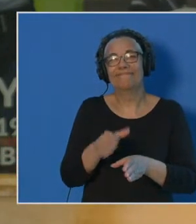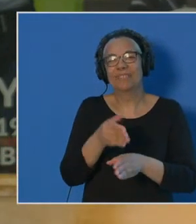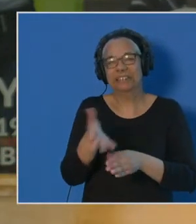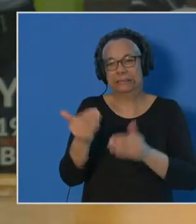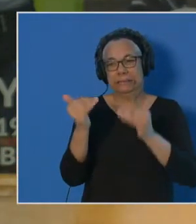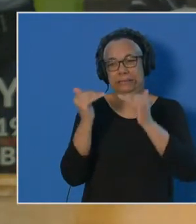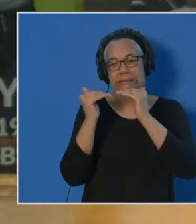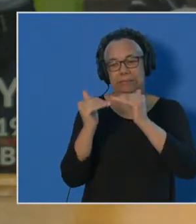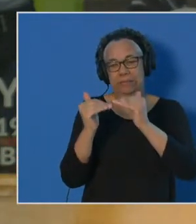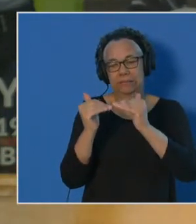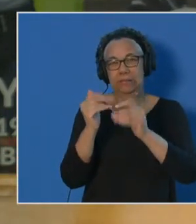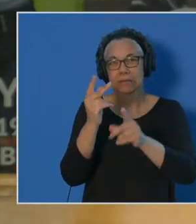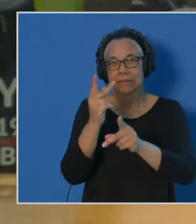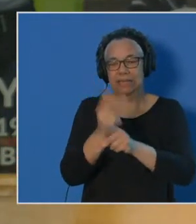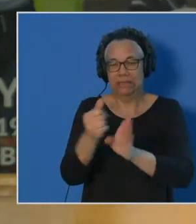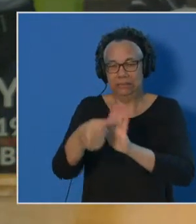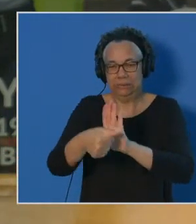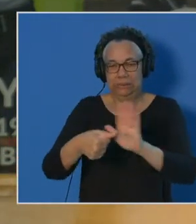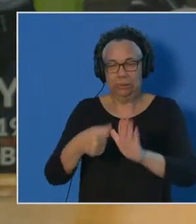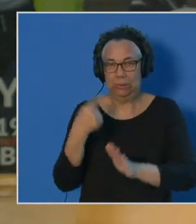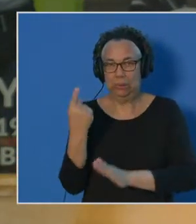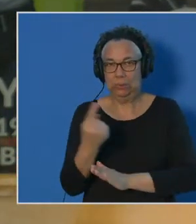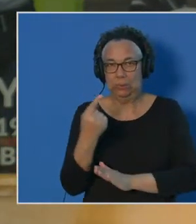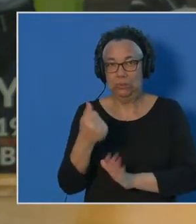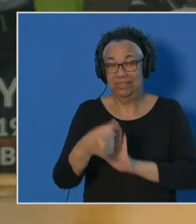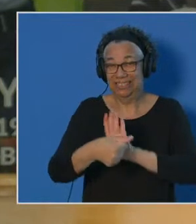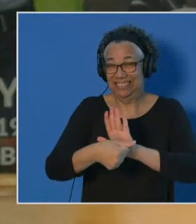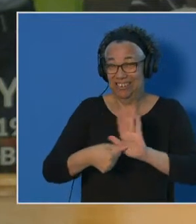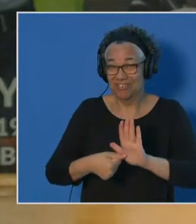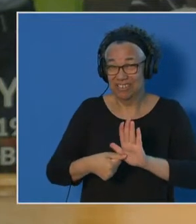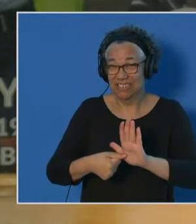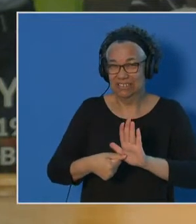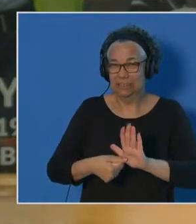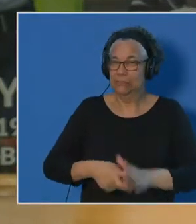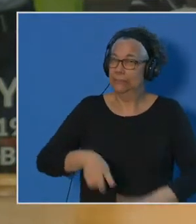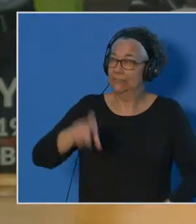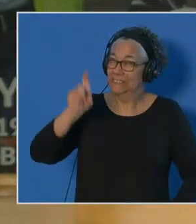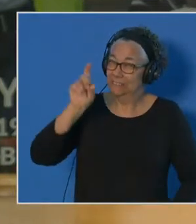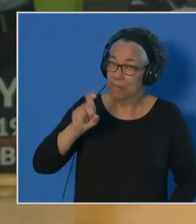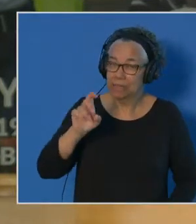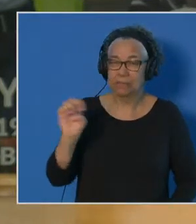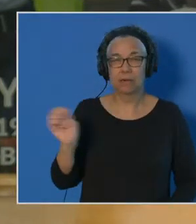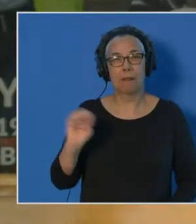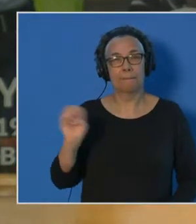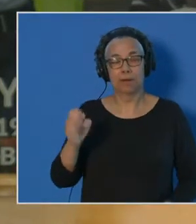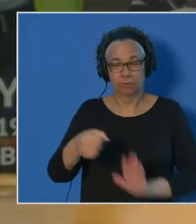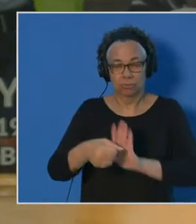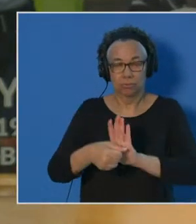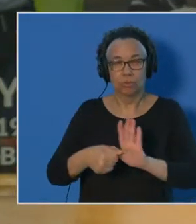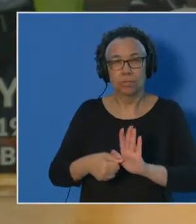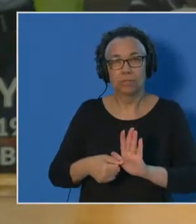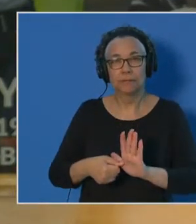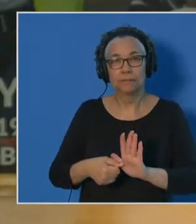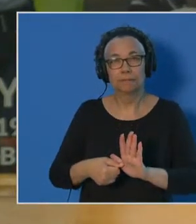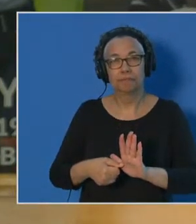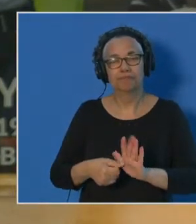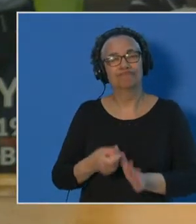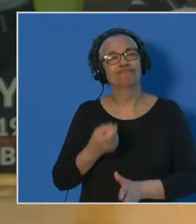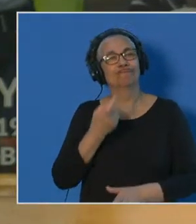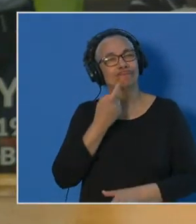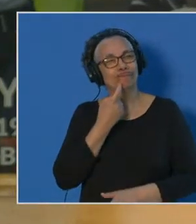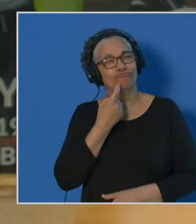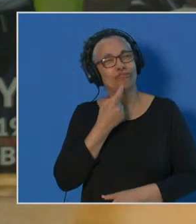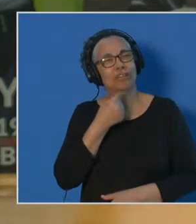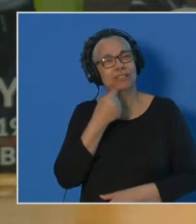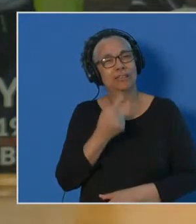restriction on the types of surgeries. They were only conducting surgeries that were essential and emergency surgeries. They have recently announced